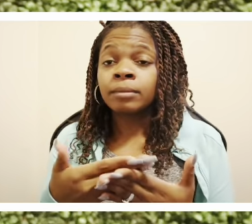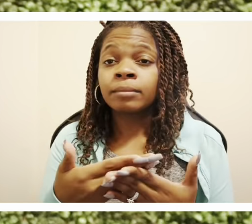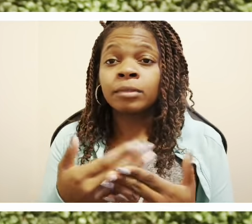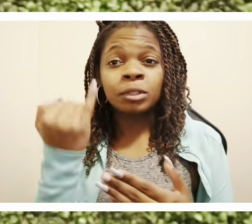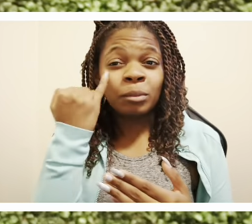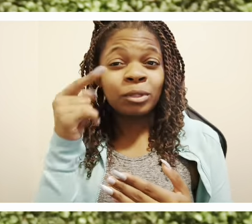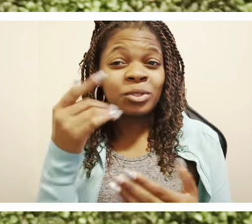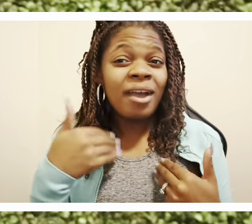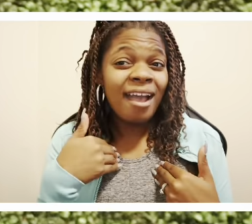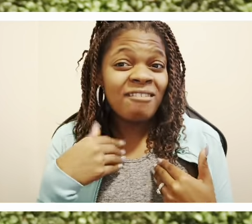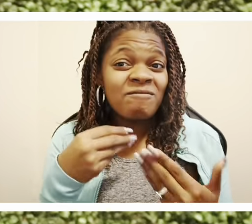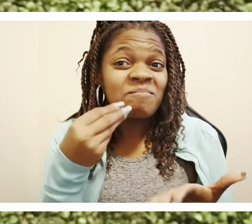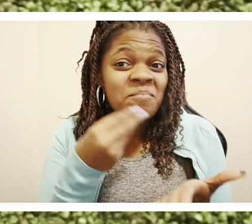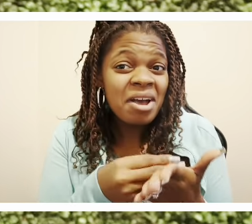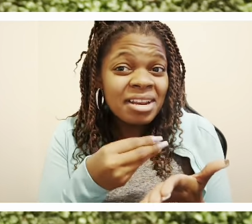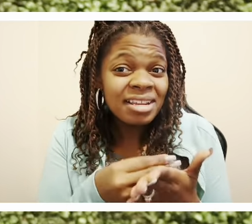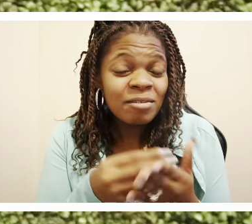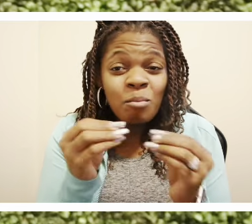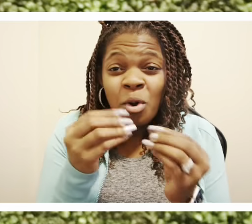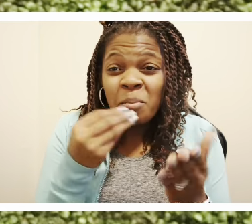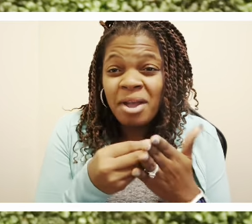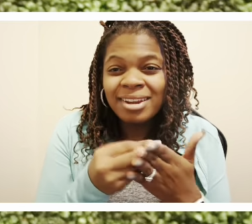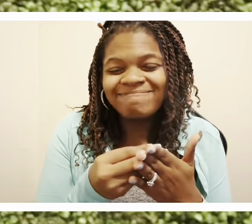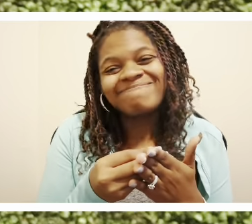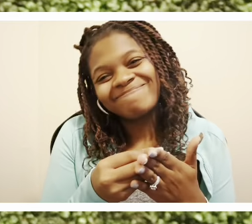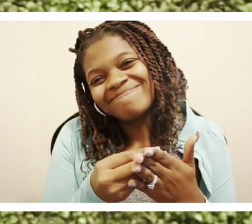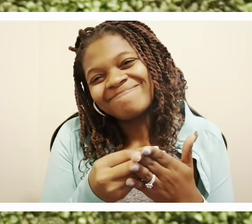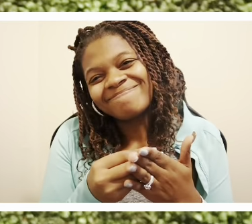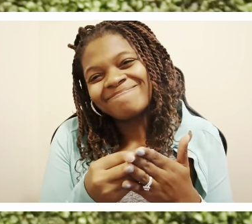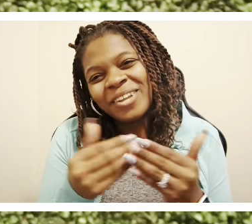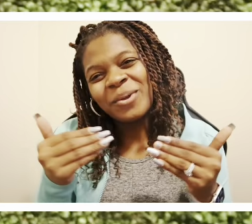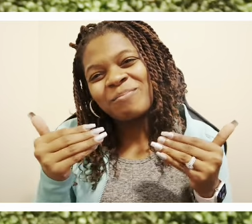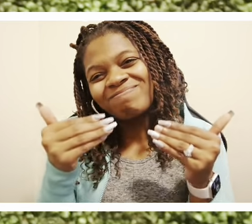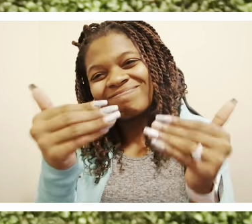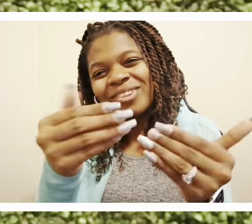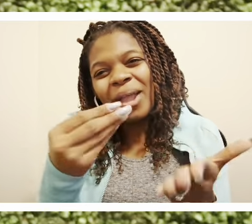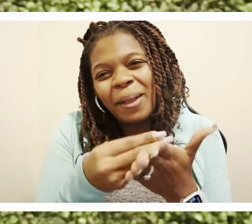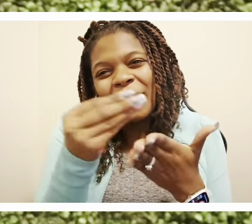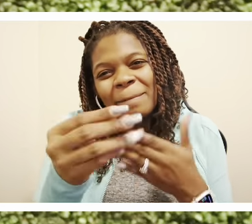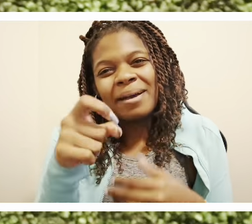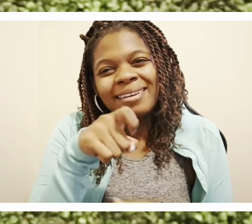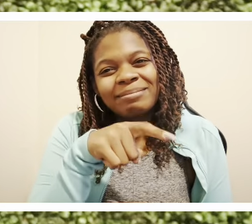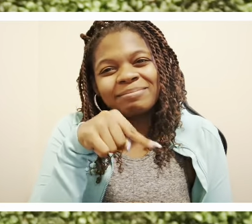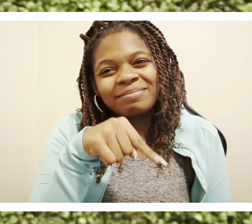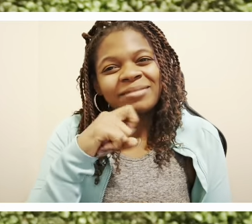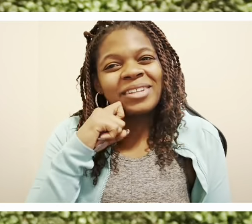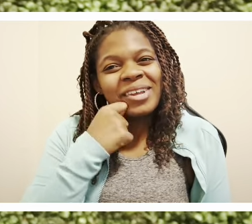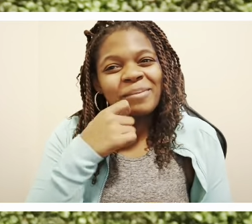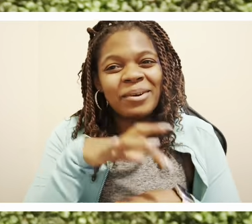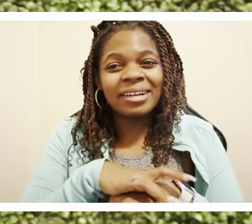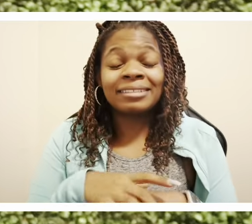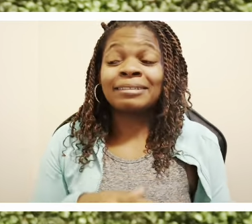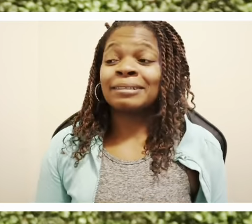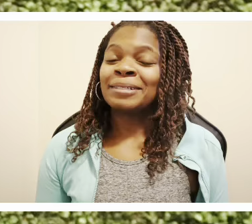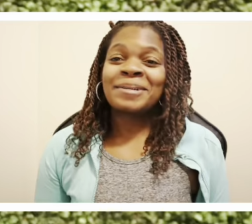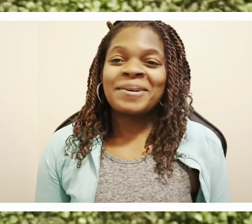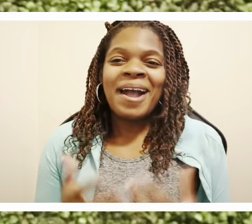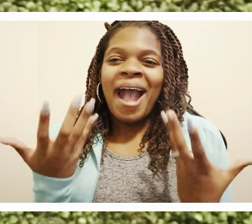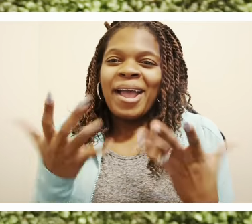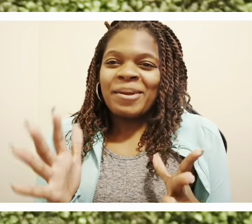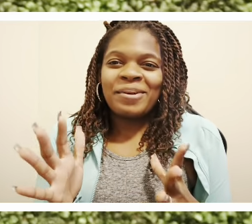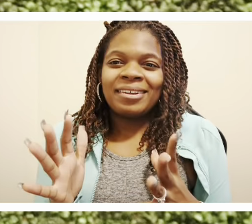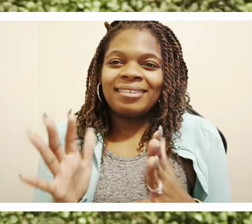start. But if you do have that little extra money, I would say spend it and get you the Apple Watch. I was trying to